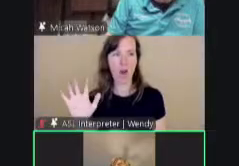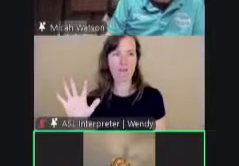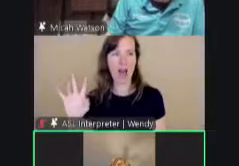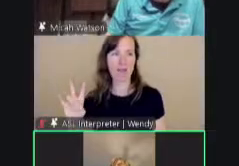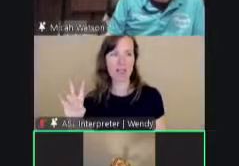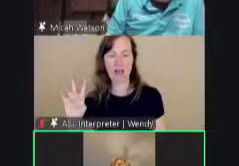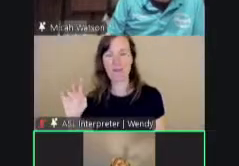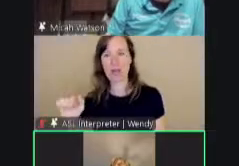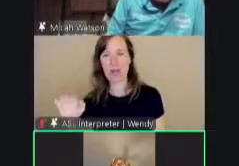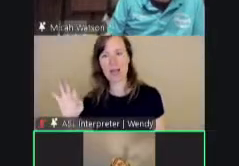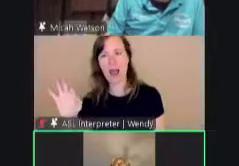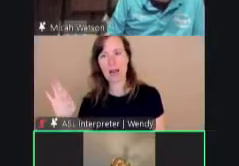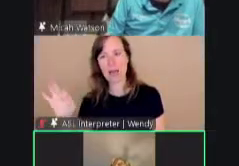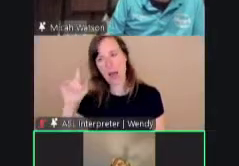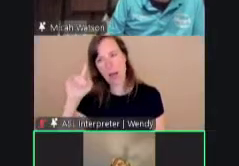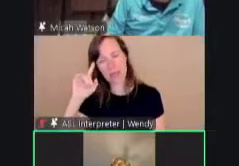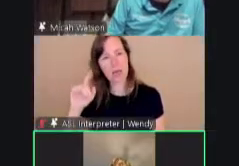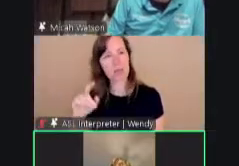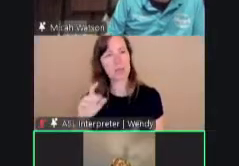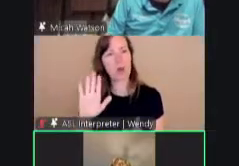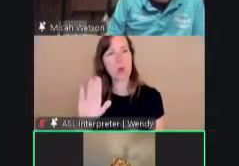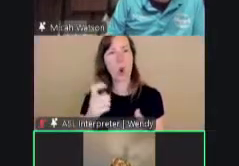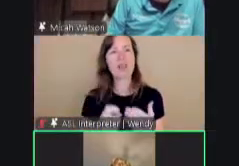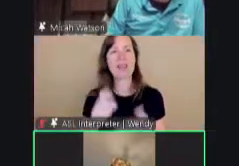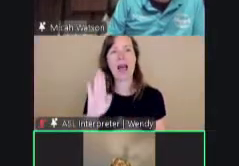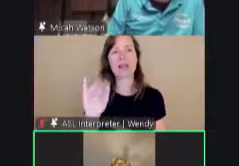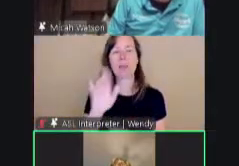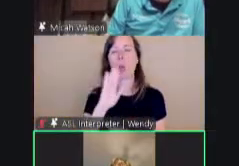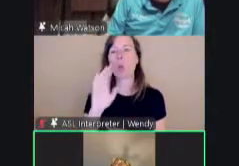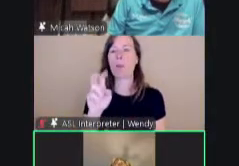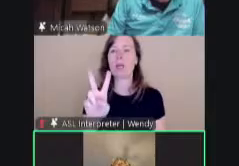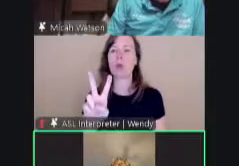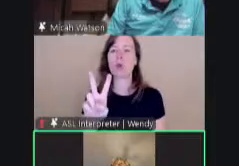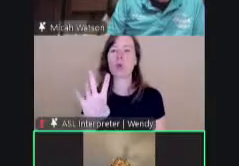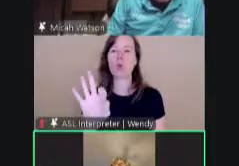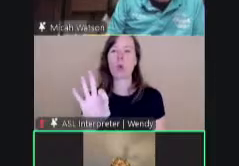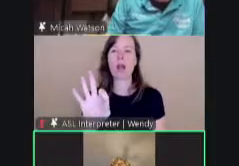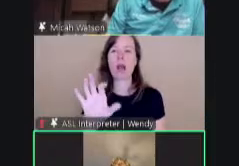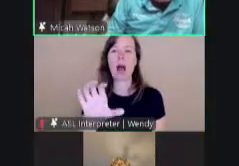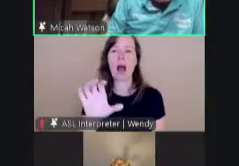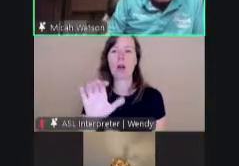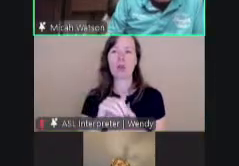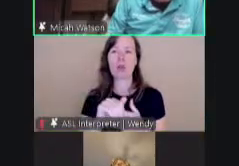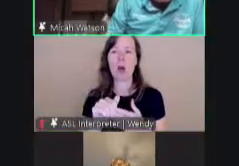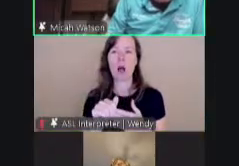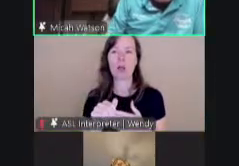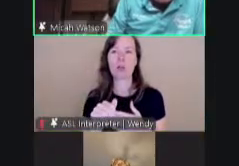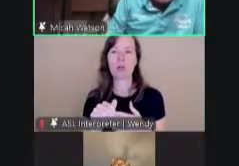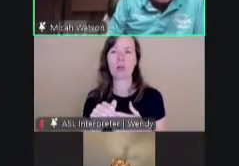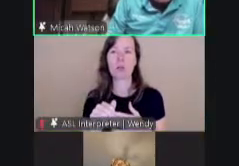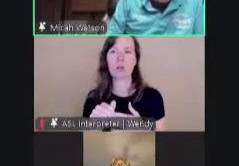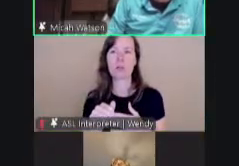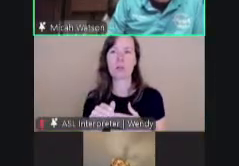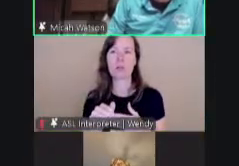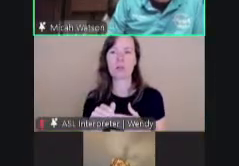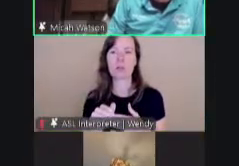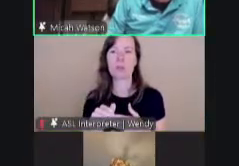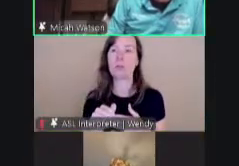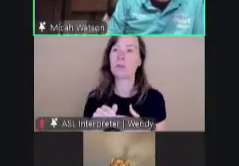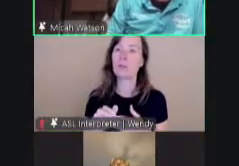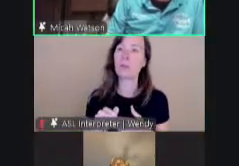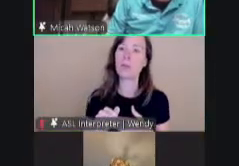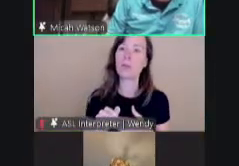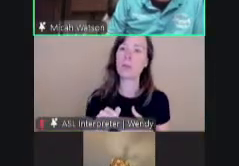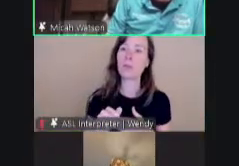0.5799, your tax bill would be $2,900. And your Cheverly tax bill. Pardon me?